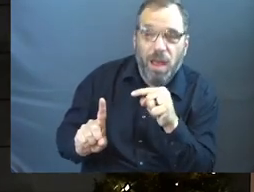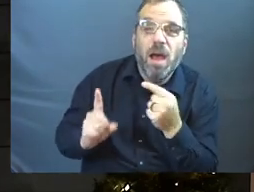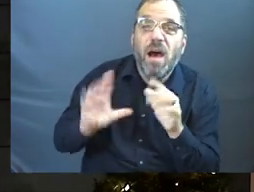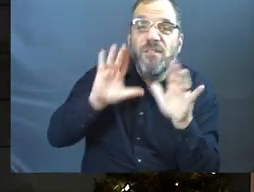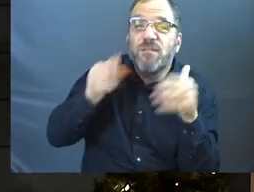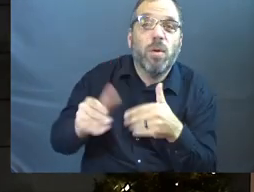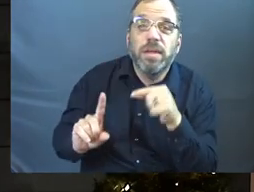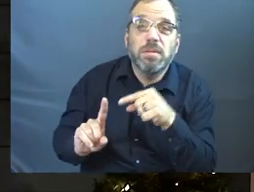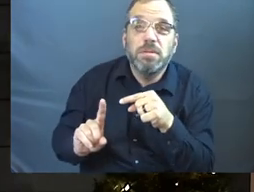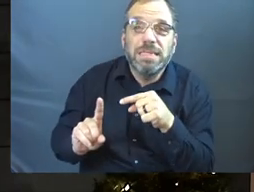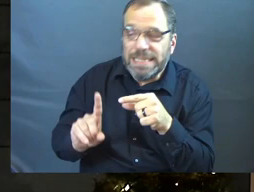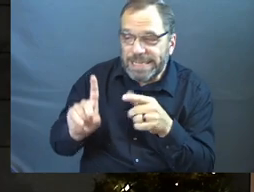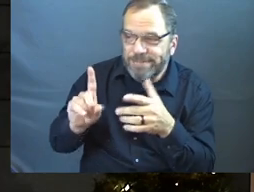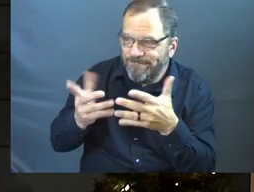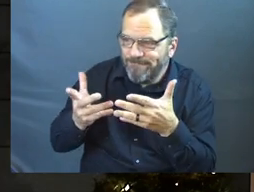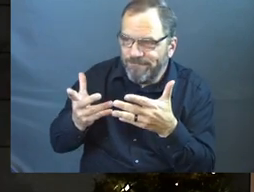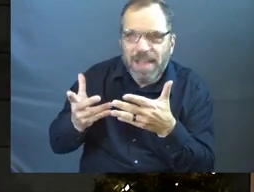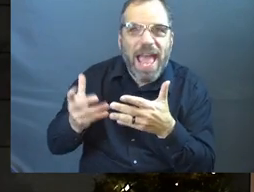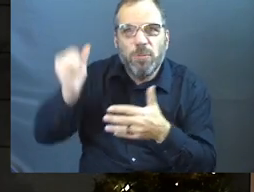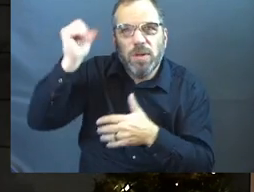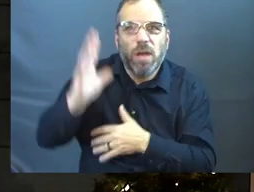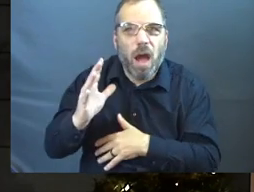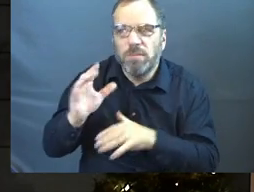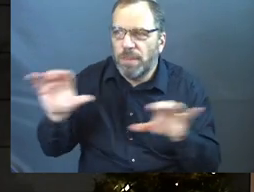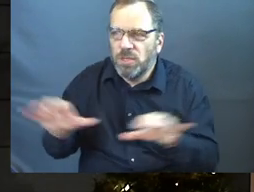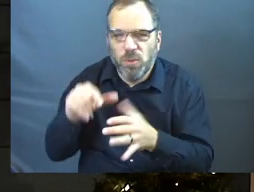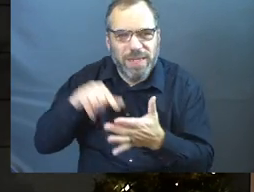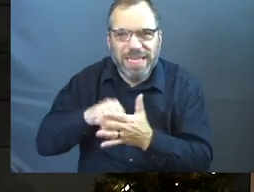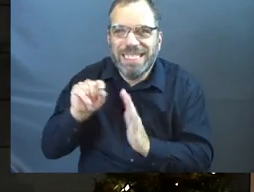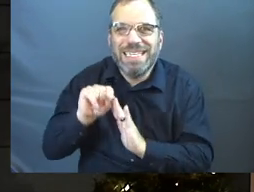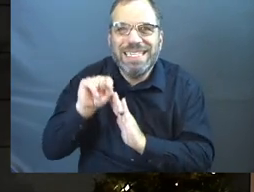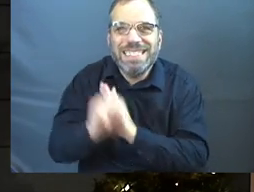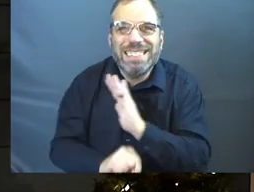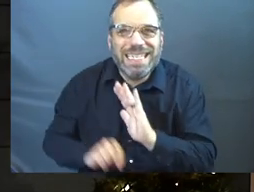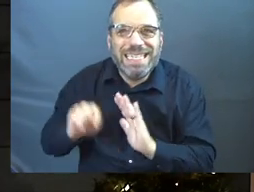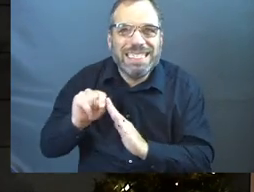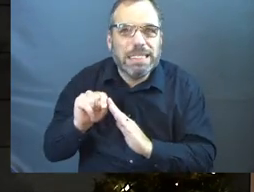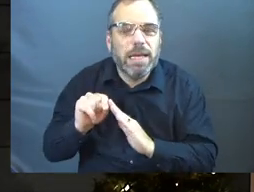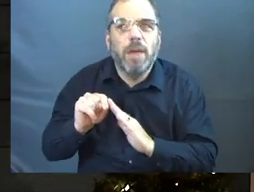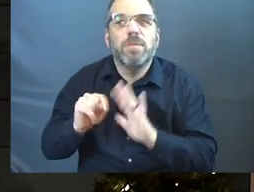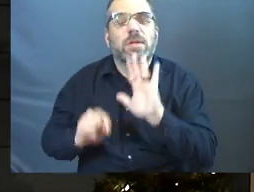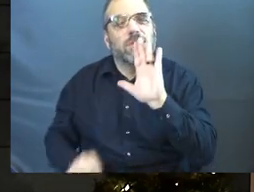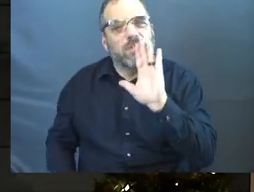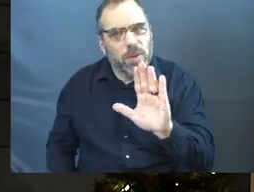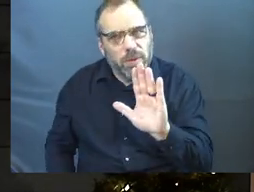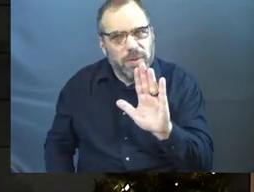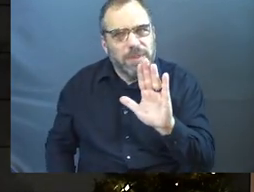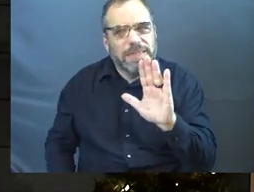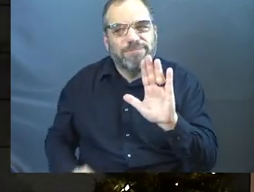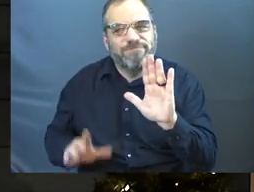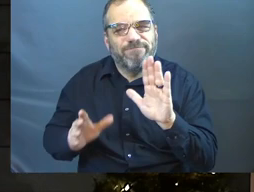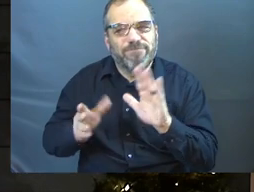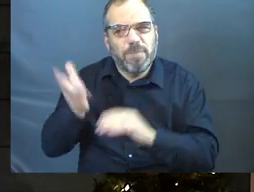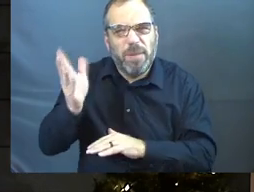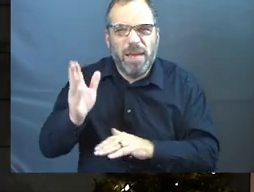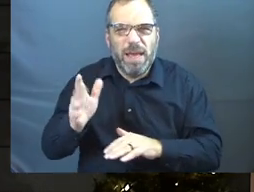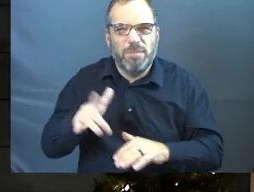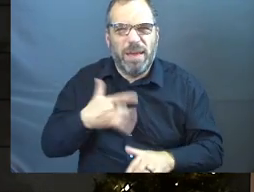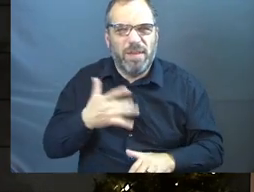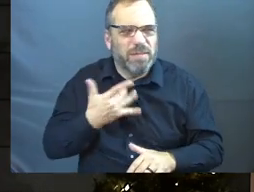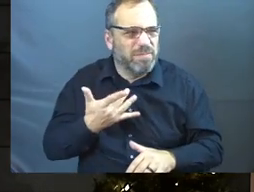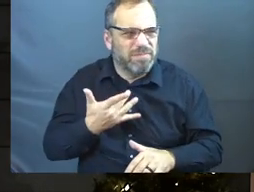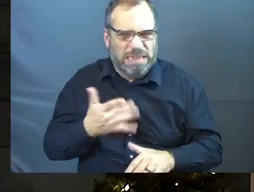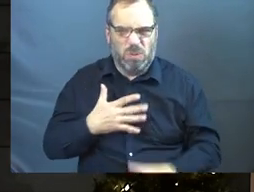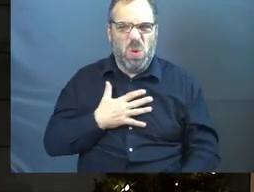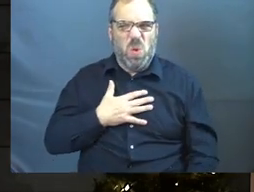supposed to be focused on and digging into, and maybe what God is trying to do in this season for us. And so that's what I want to dig into today. It may feel a little on the nose, but I